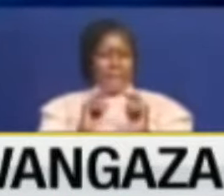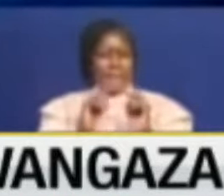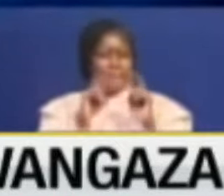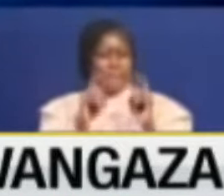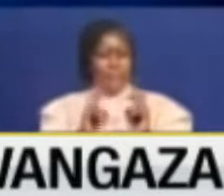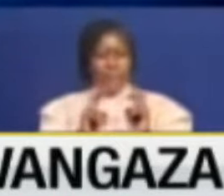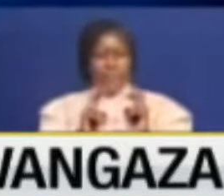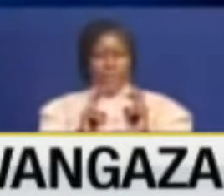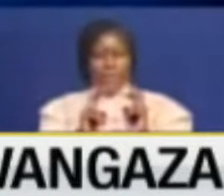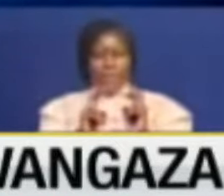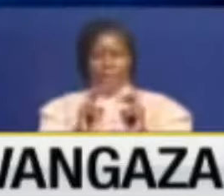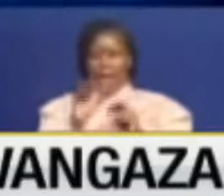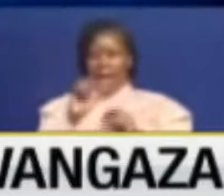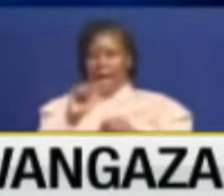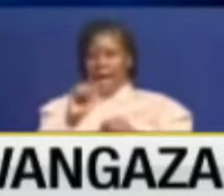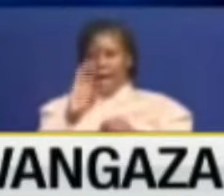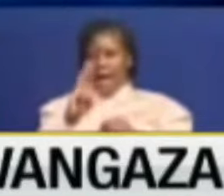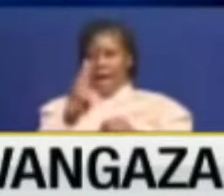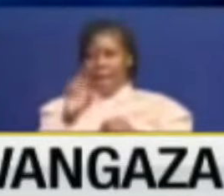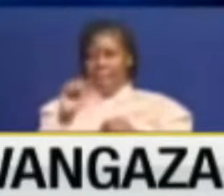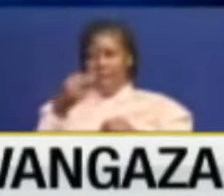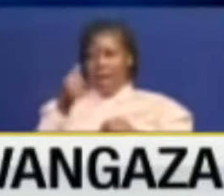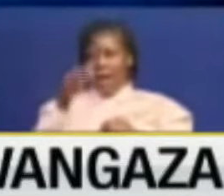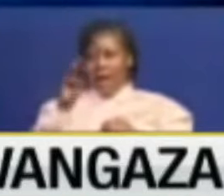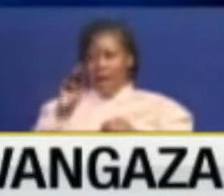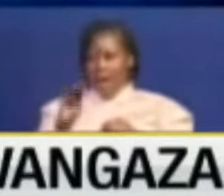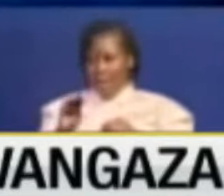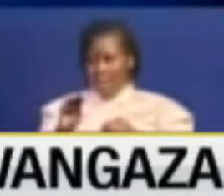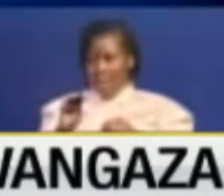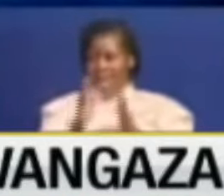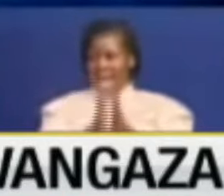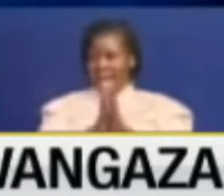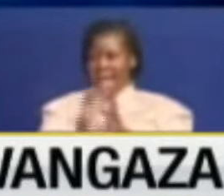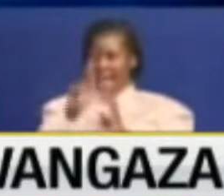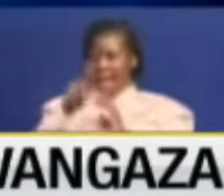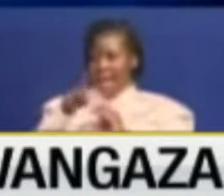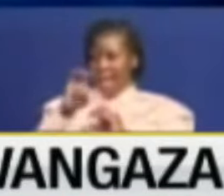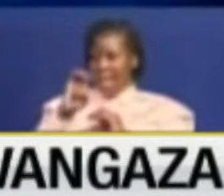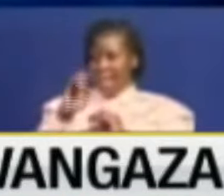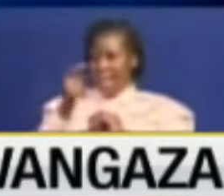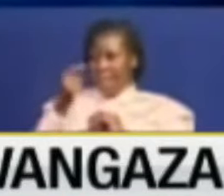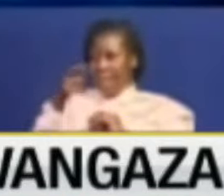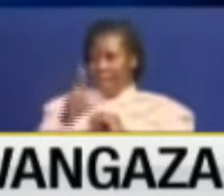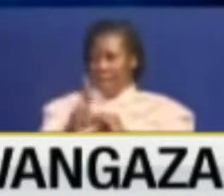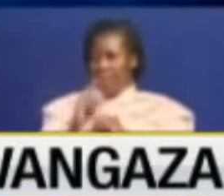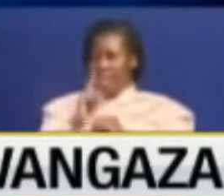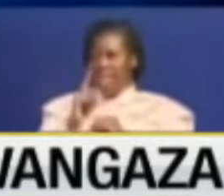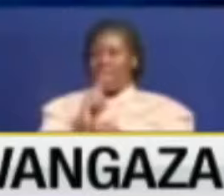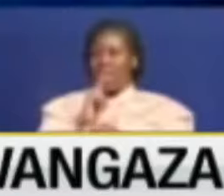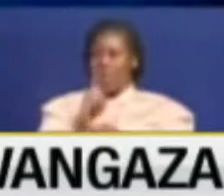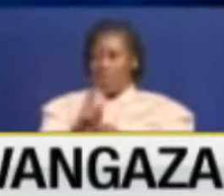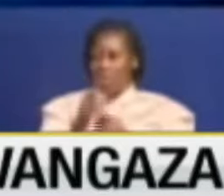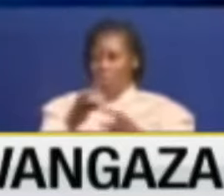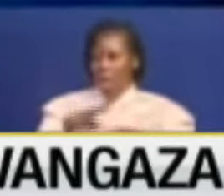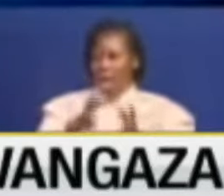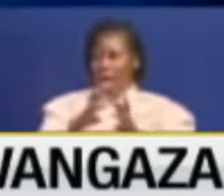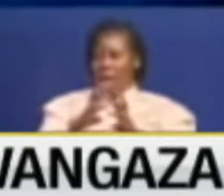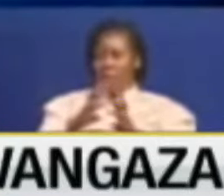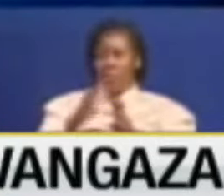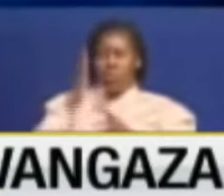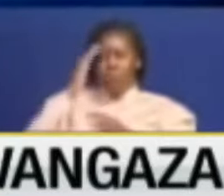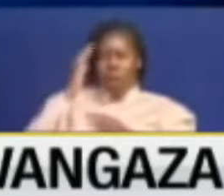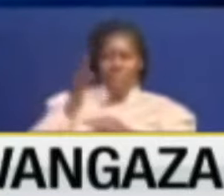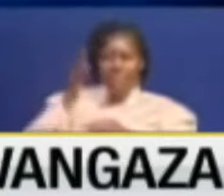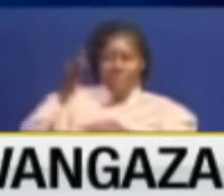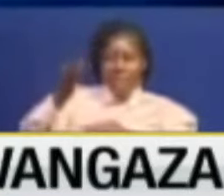by Abraham Lincoln and Peter Drucker, who said, the surest way to predict the future is